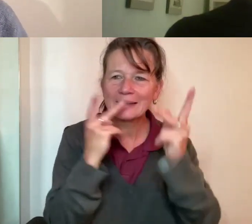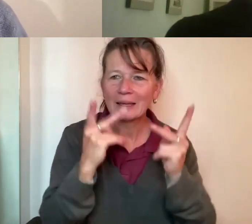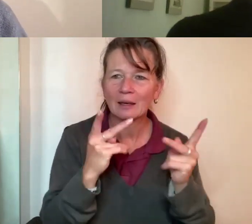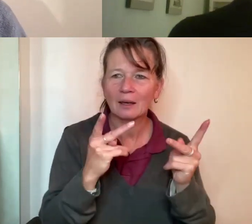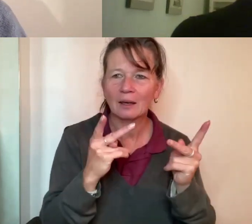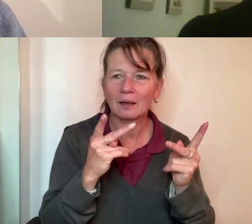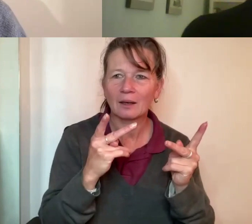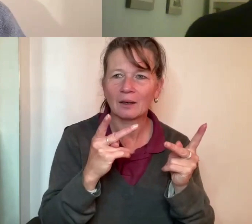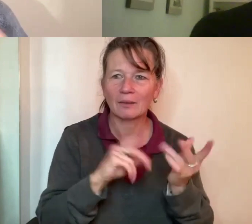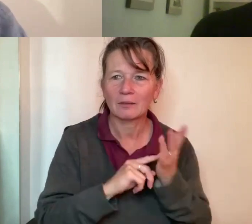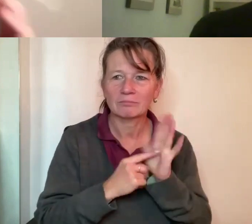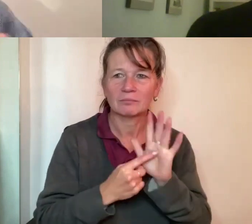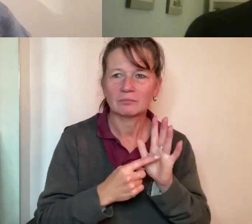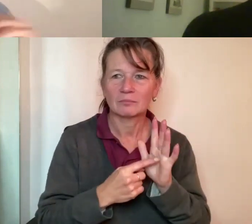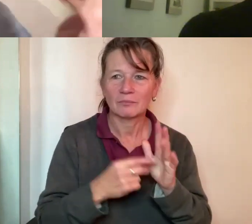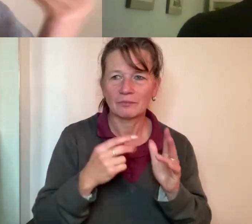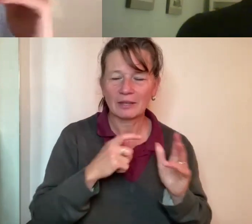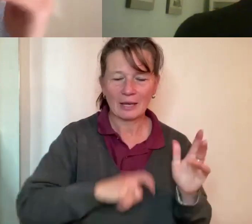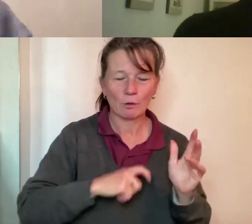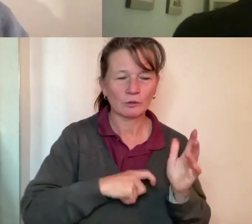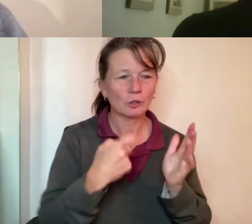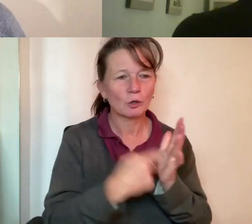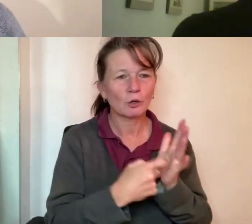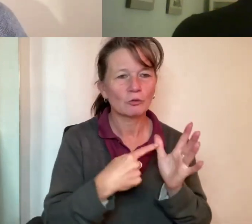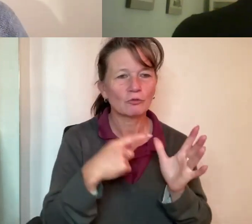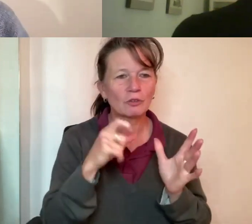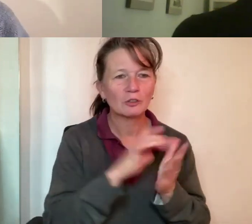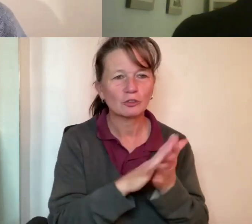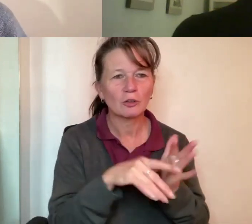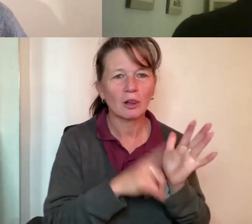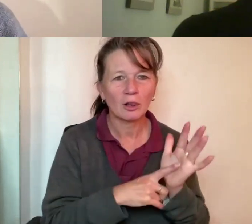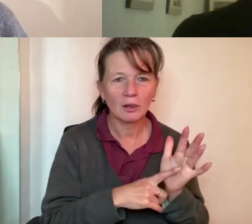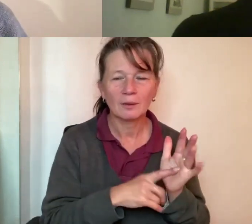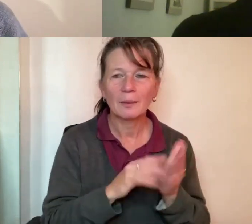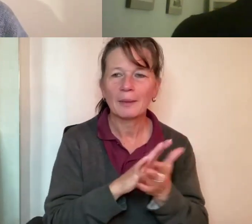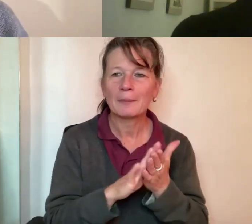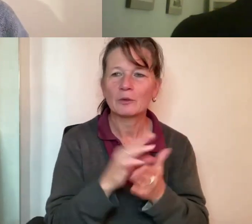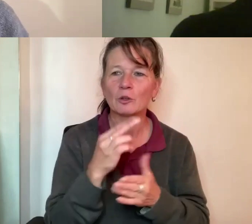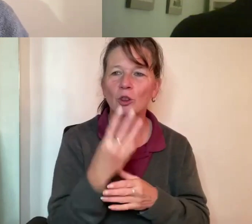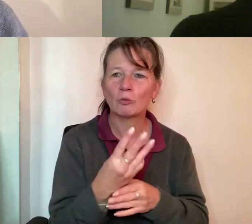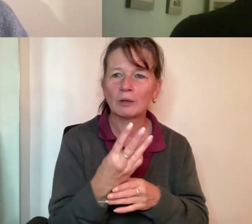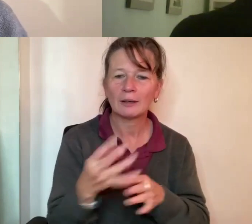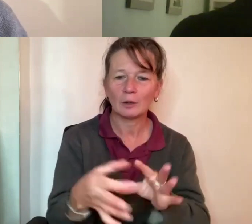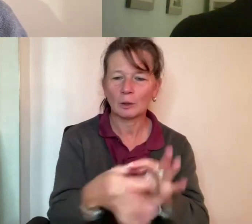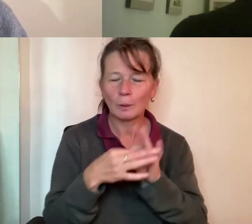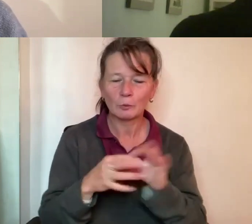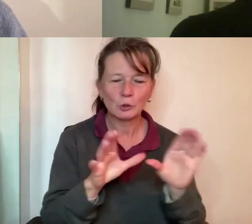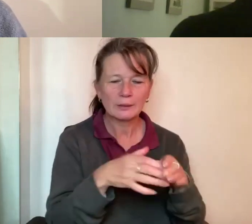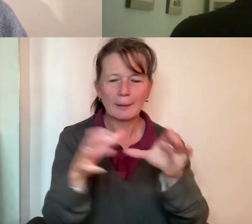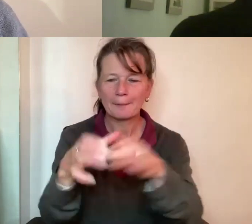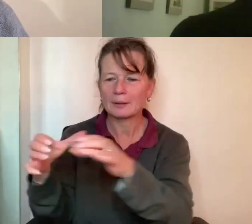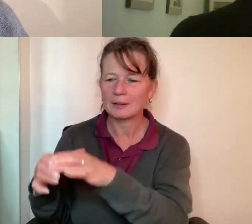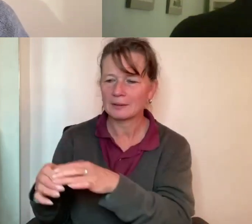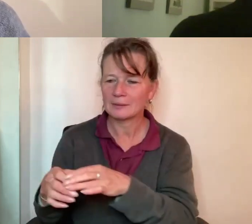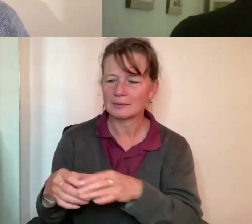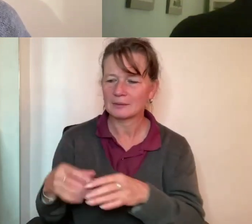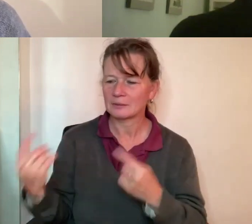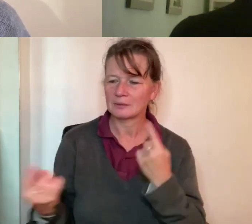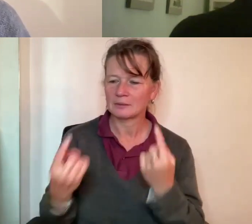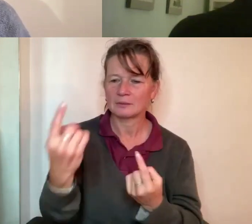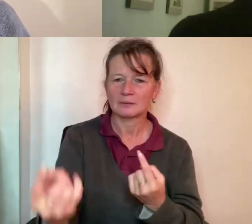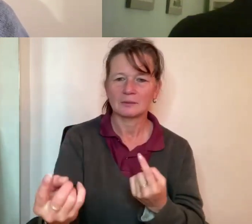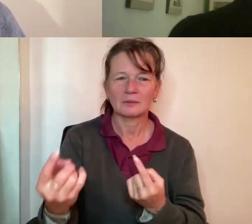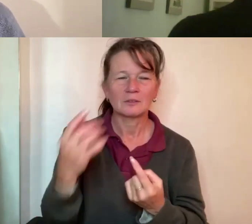Rachel. And to some extent, that meant that each of the 3 co-producing companies took a bit of